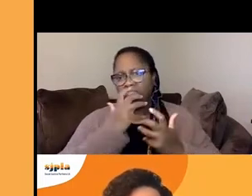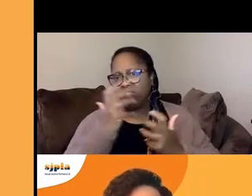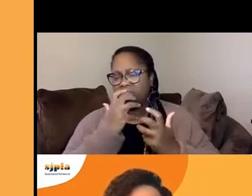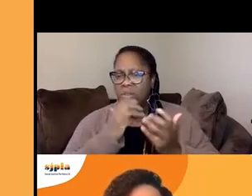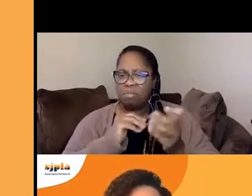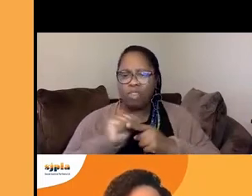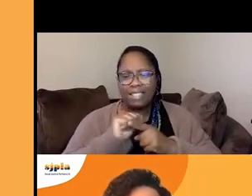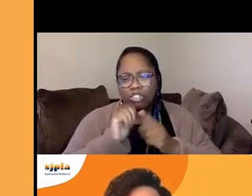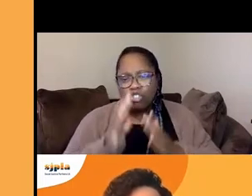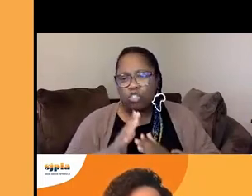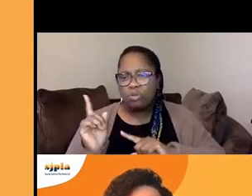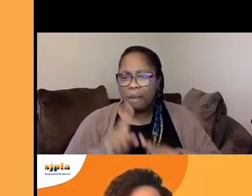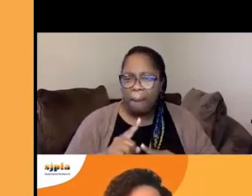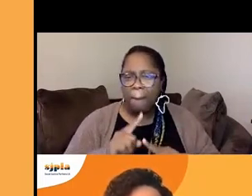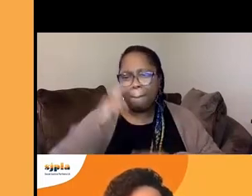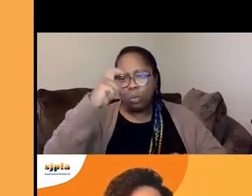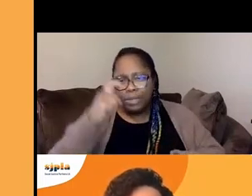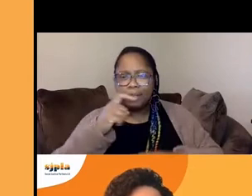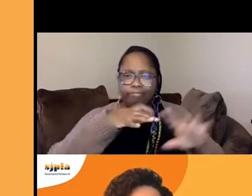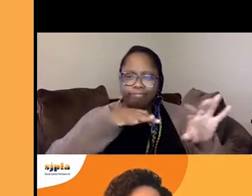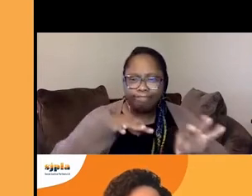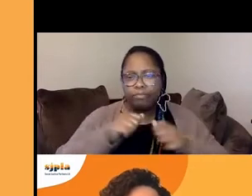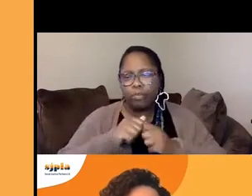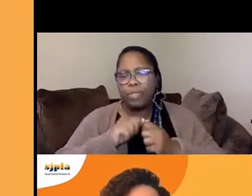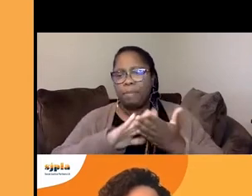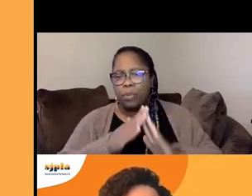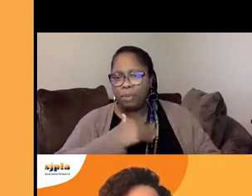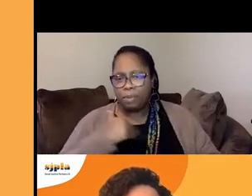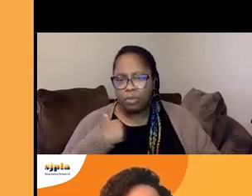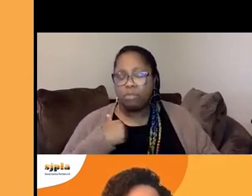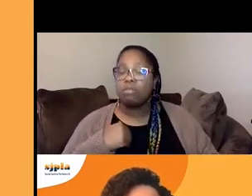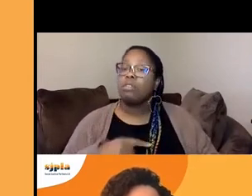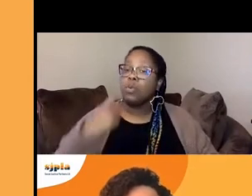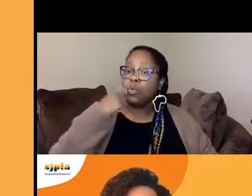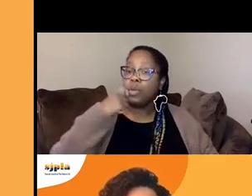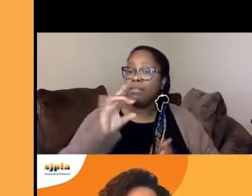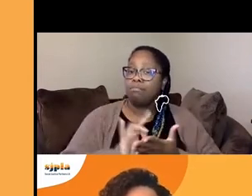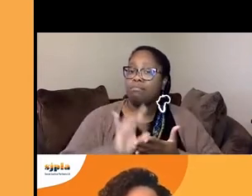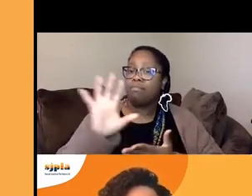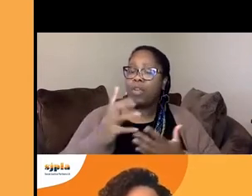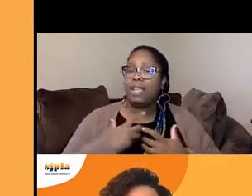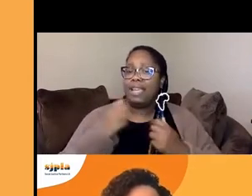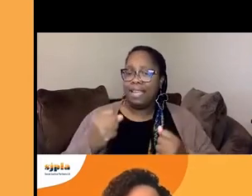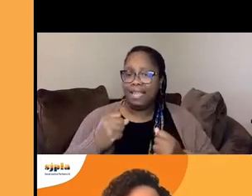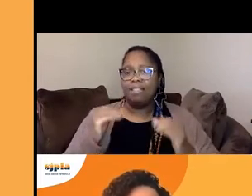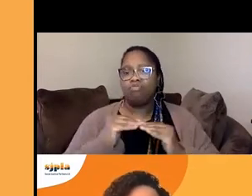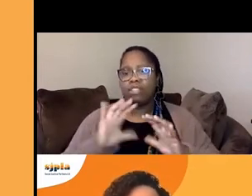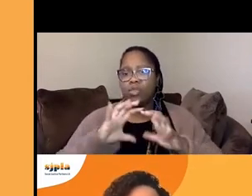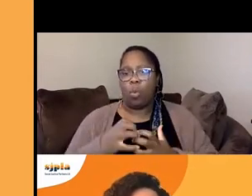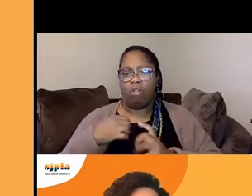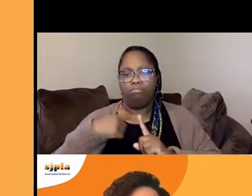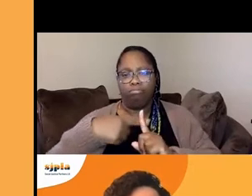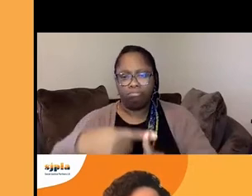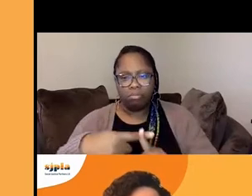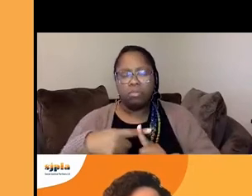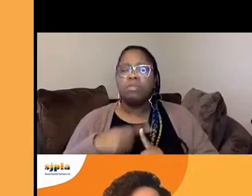come in and share their wisdom with our community members. And we've recently launched a monthly healing justice cohort that allows a small